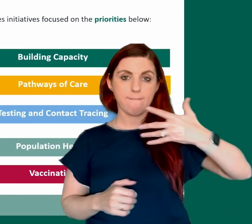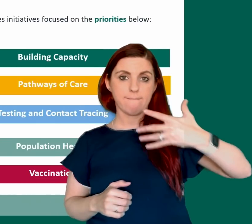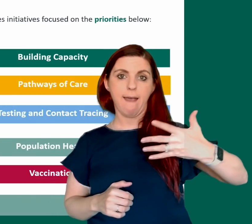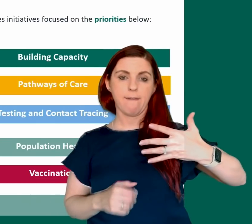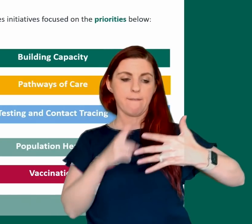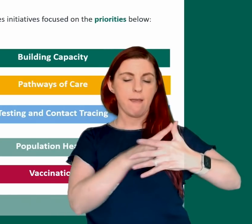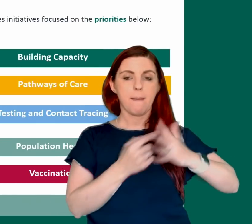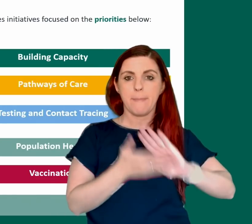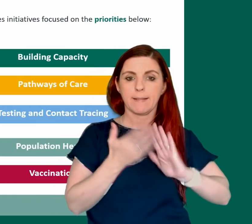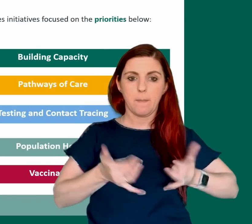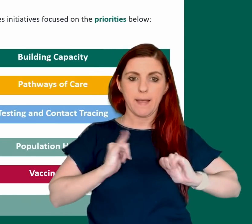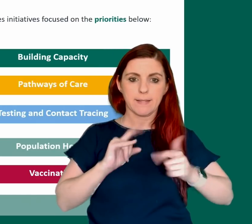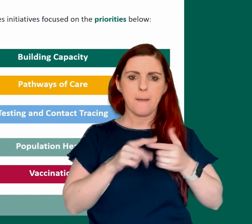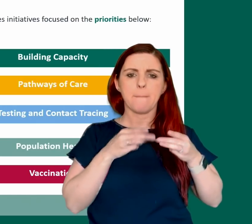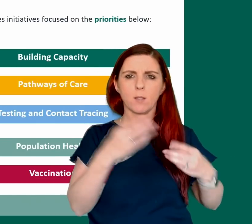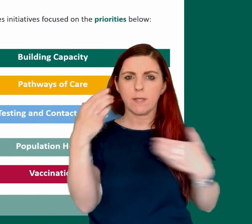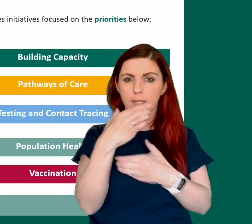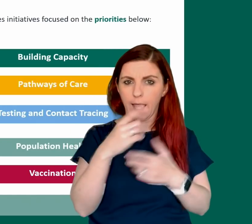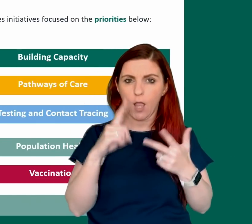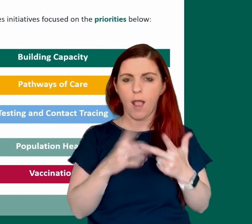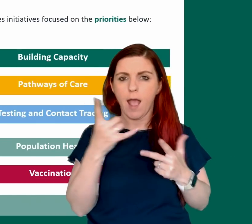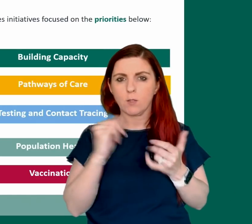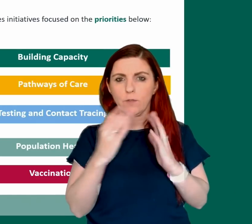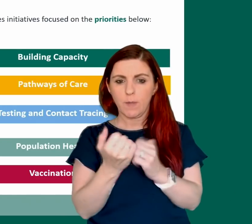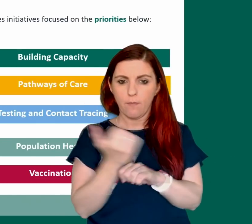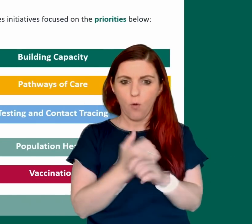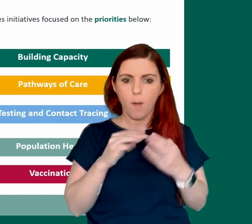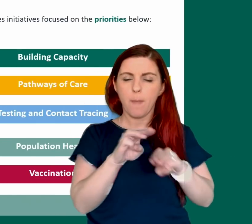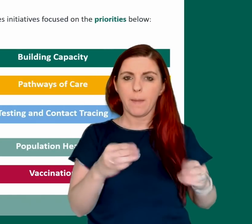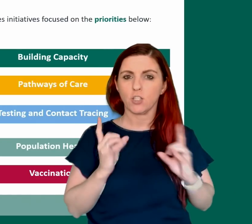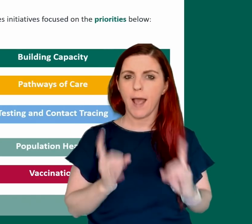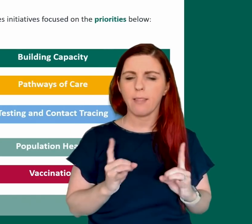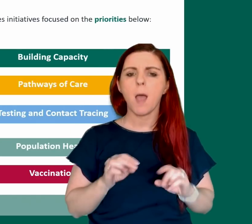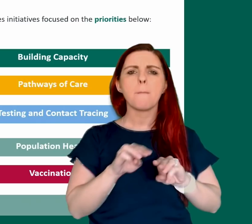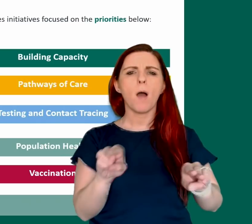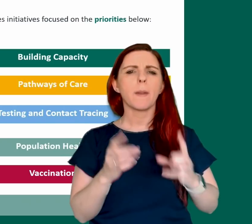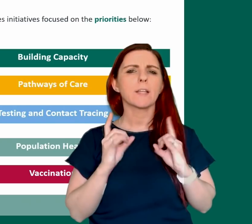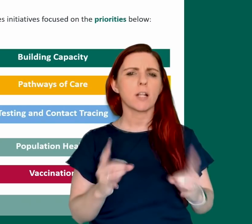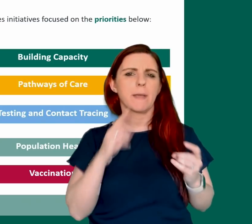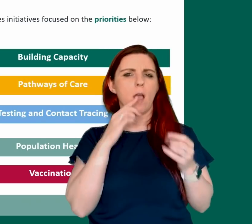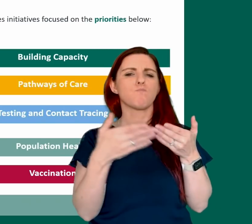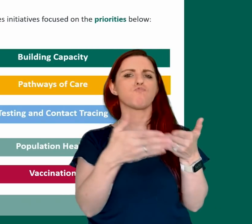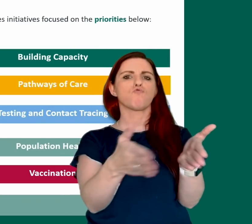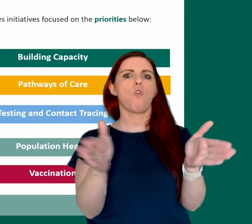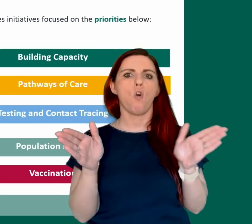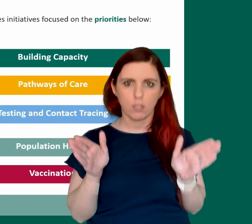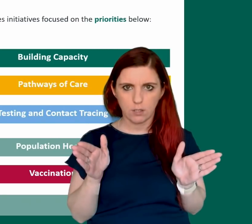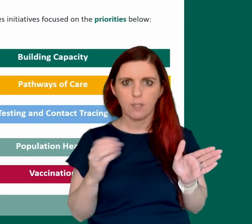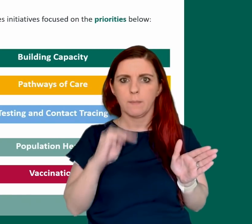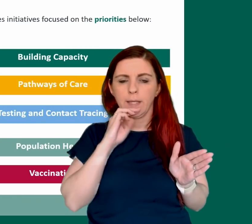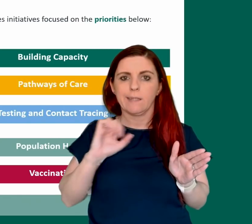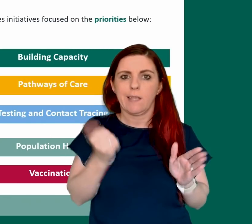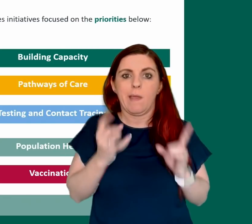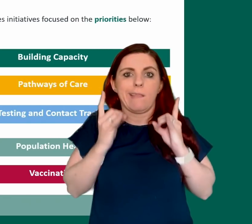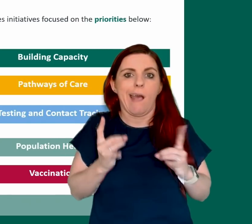building capacity, the pathways of care, testing and contact tracing, population health. And that's population health in its broadest term, i.e. keeping the health